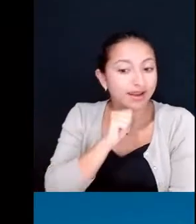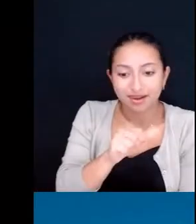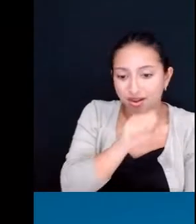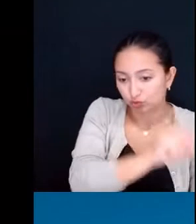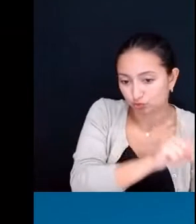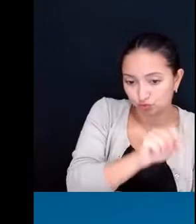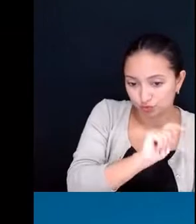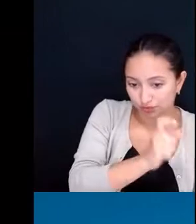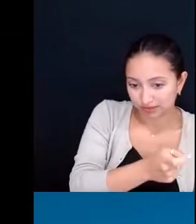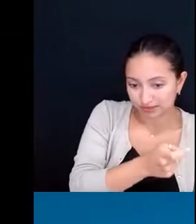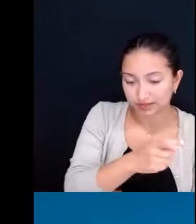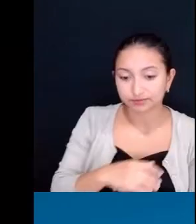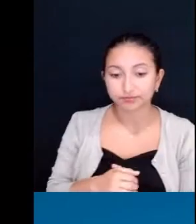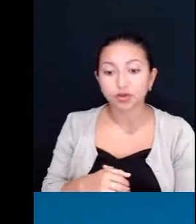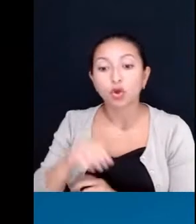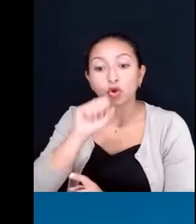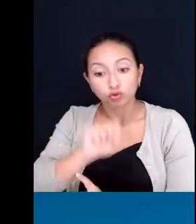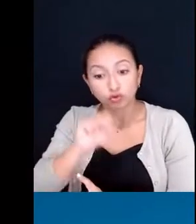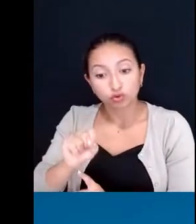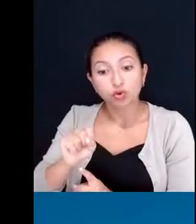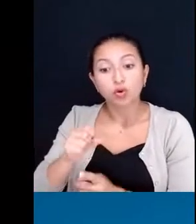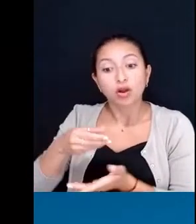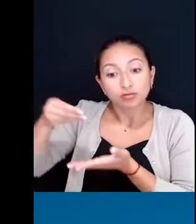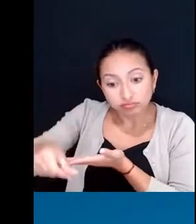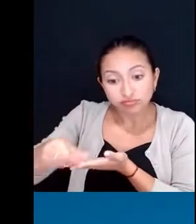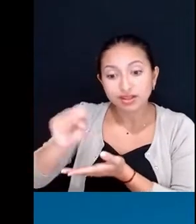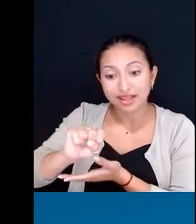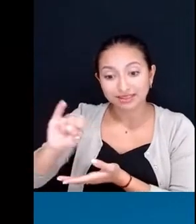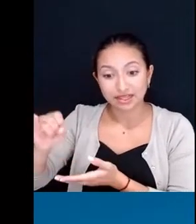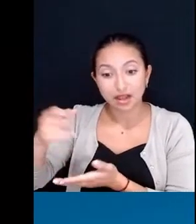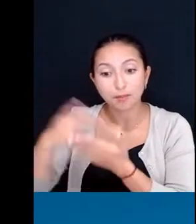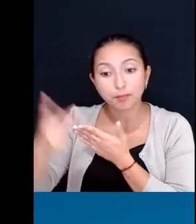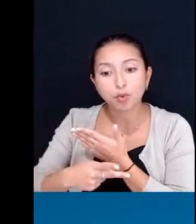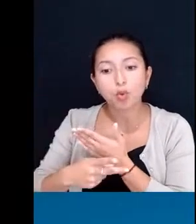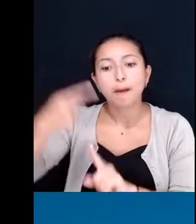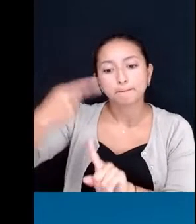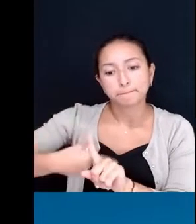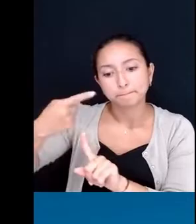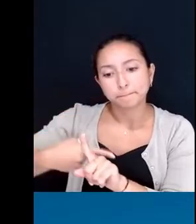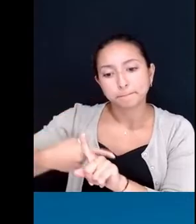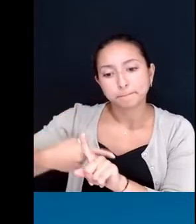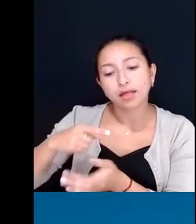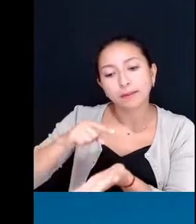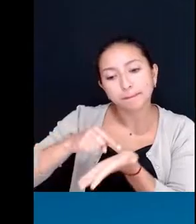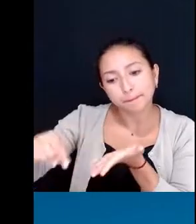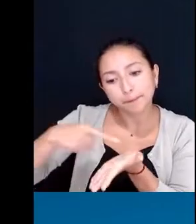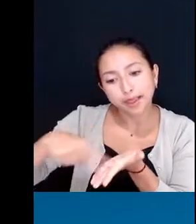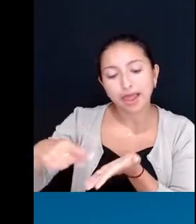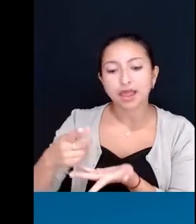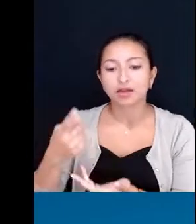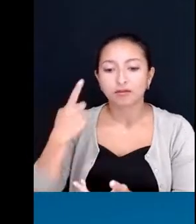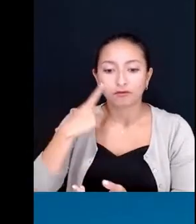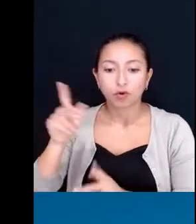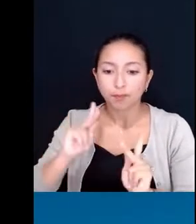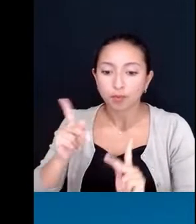Security administers the SSI program, which pays monthly benefits to adults with limited income and resources who are disabled, blind,